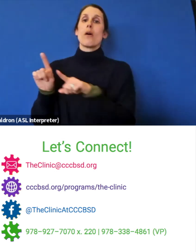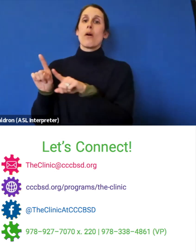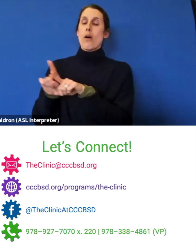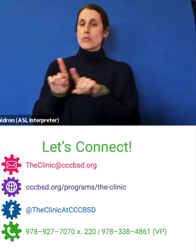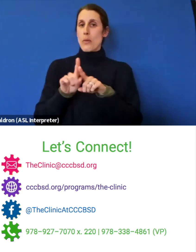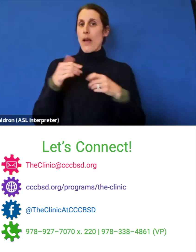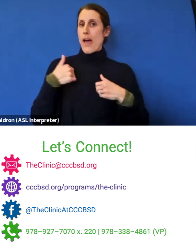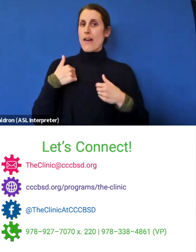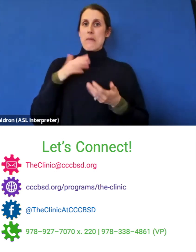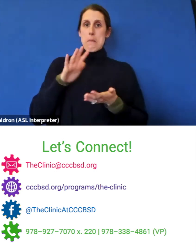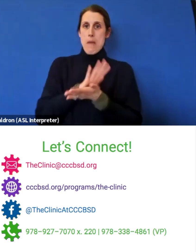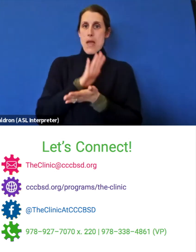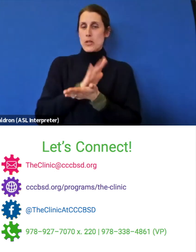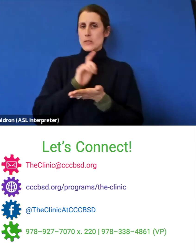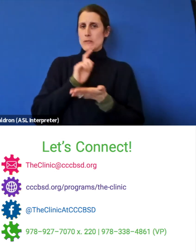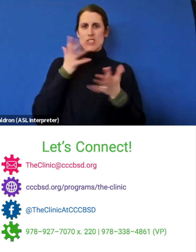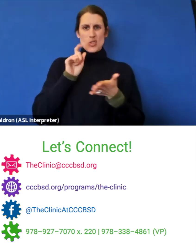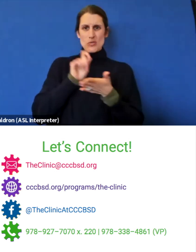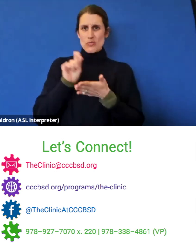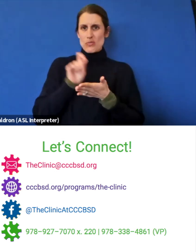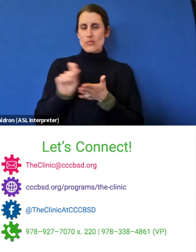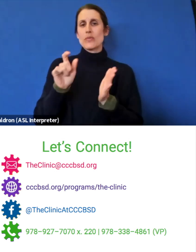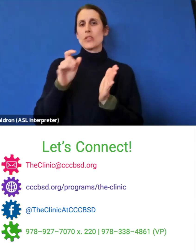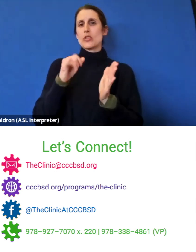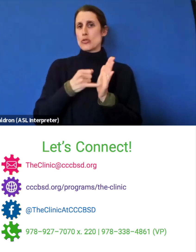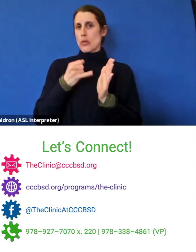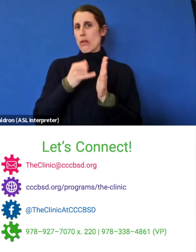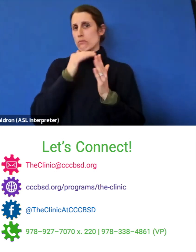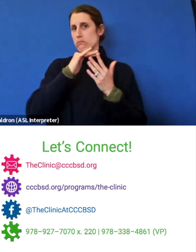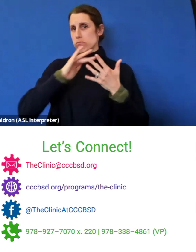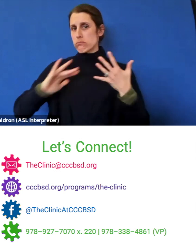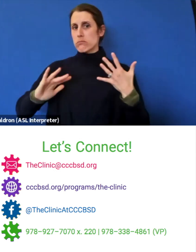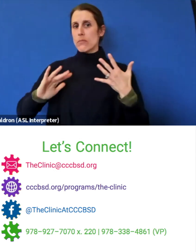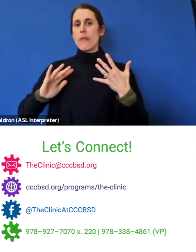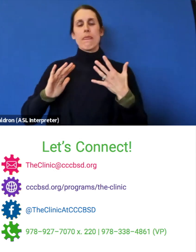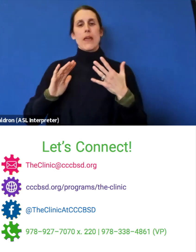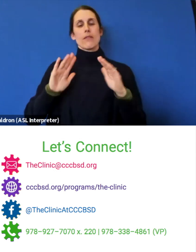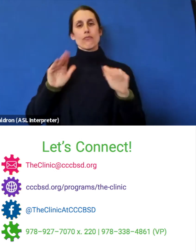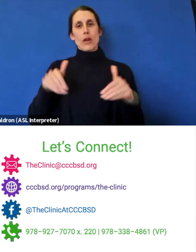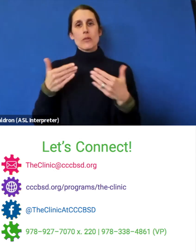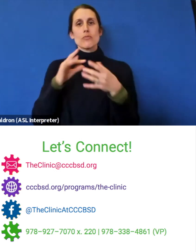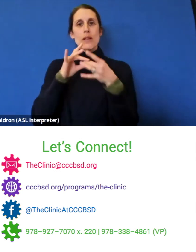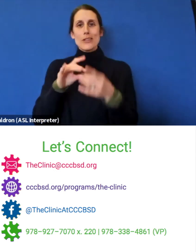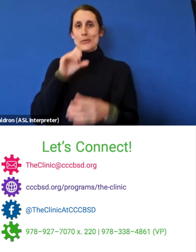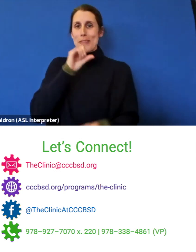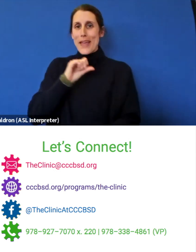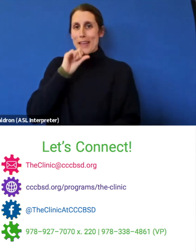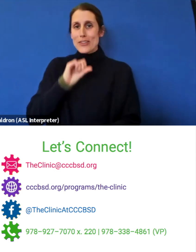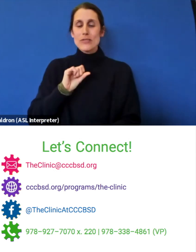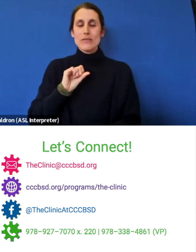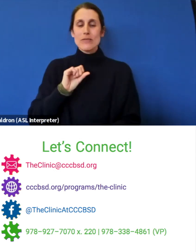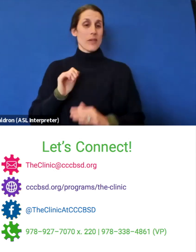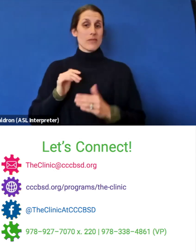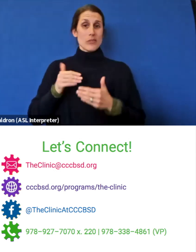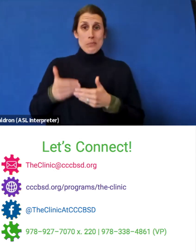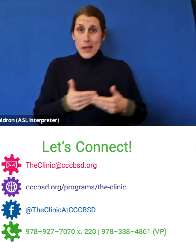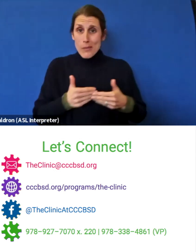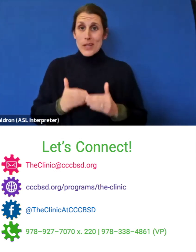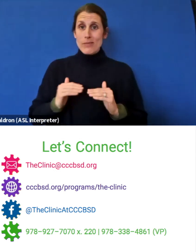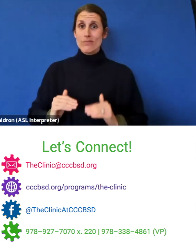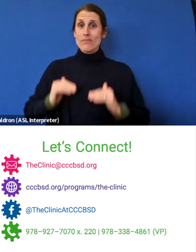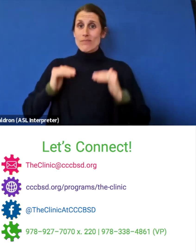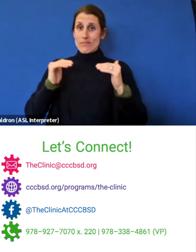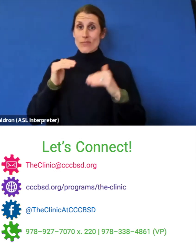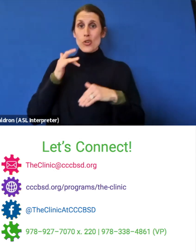specific recommendations depending kind of on the age of the child. So there's some looking at infancy and looking at early childhood, and then